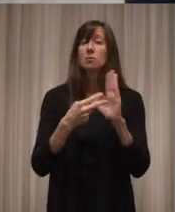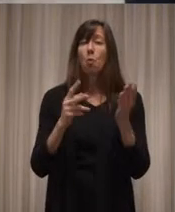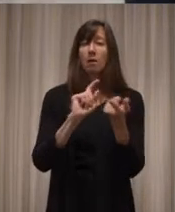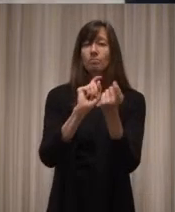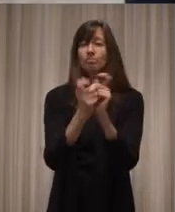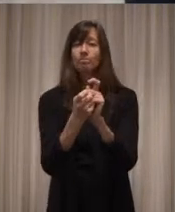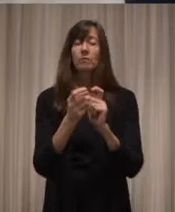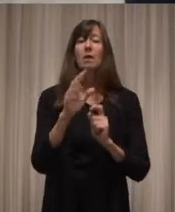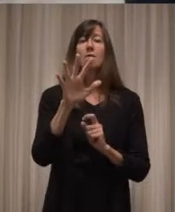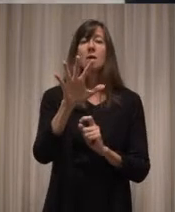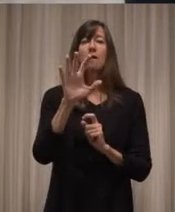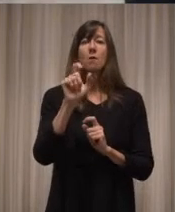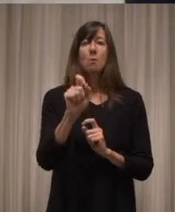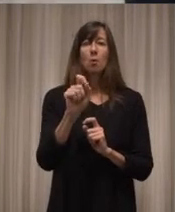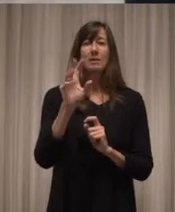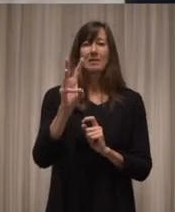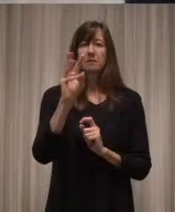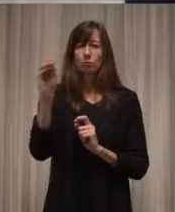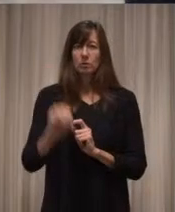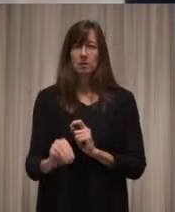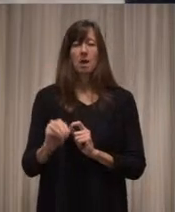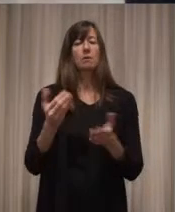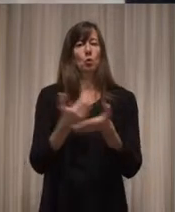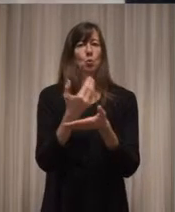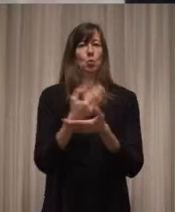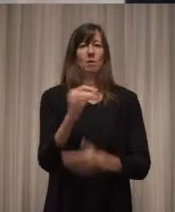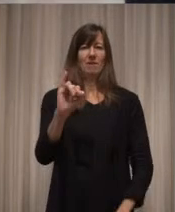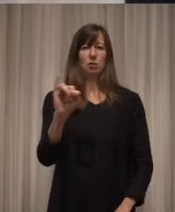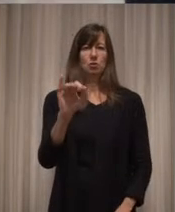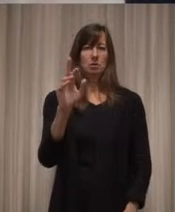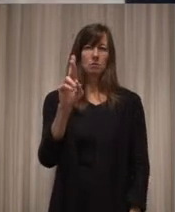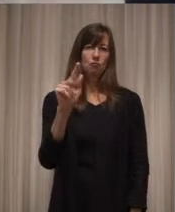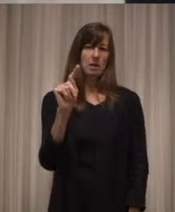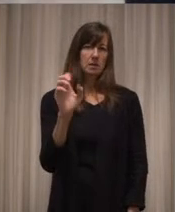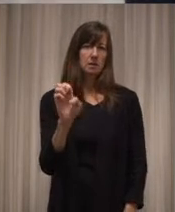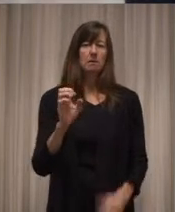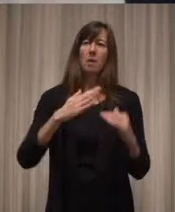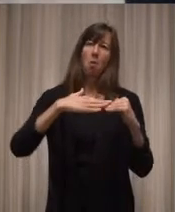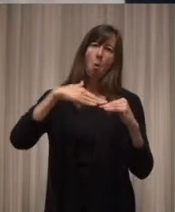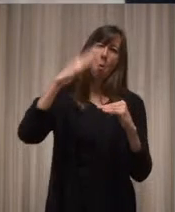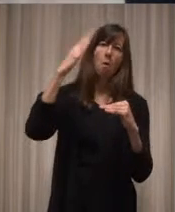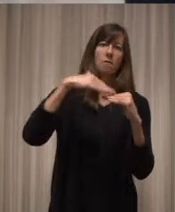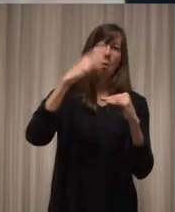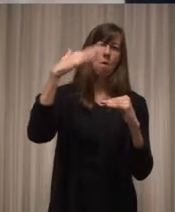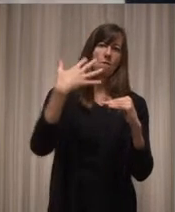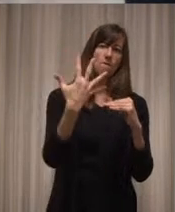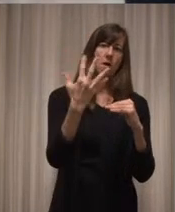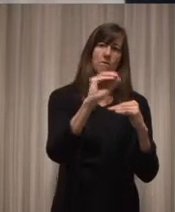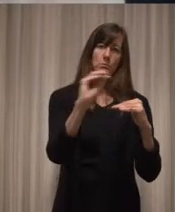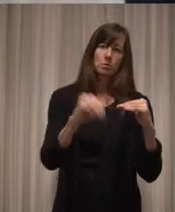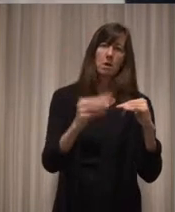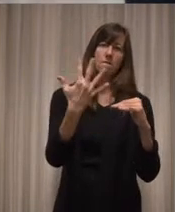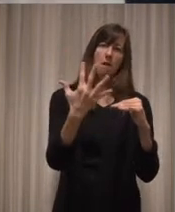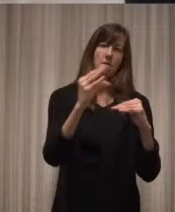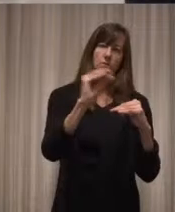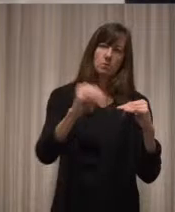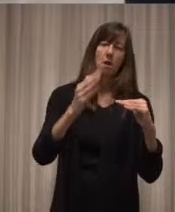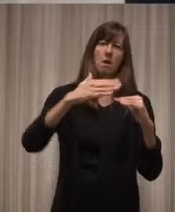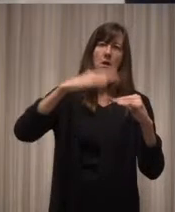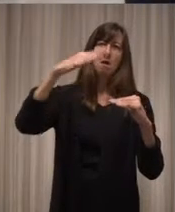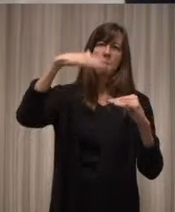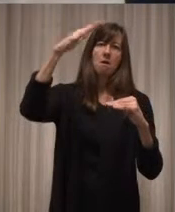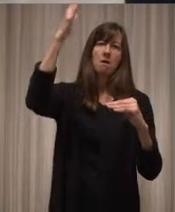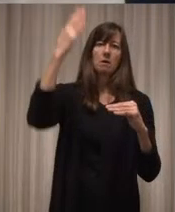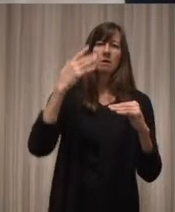5.26% new infection rate. We have now been consistently over that 5% new infection rate for going on